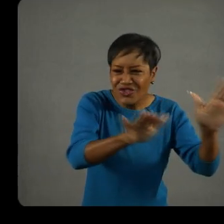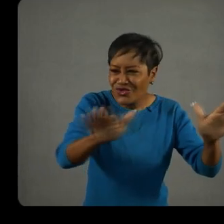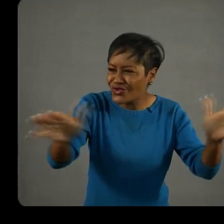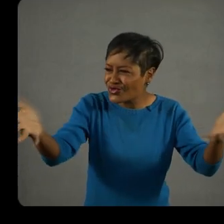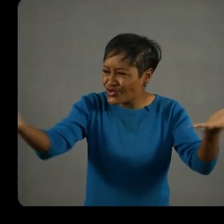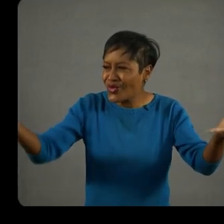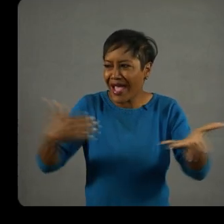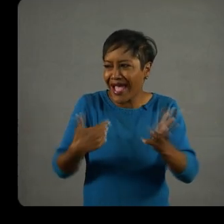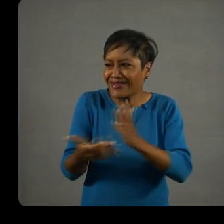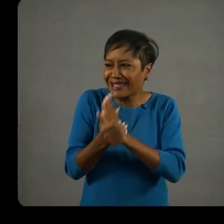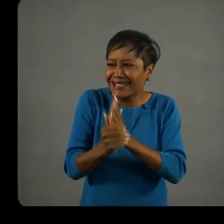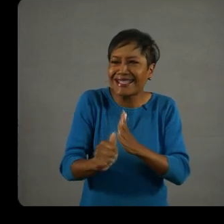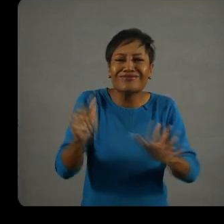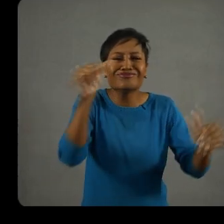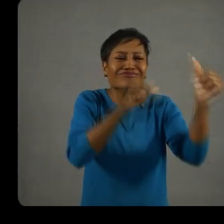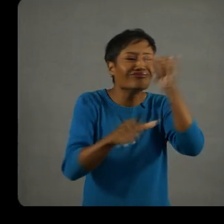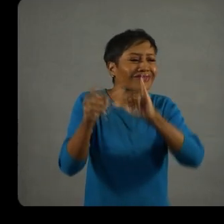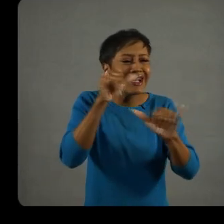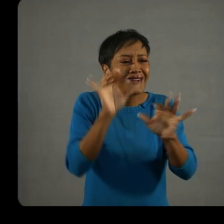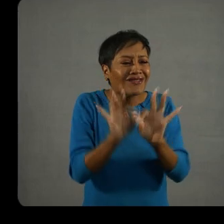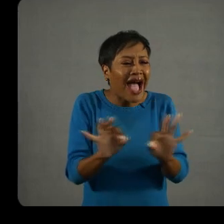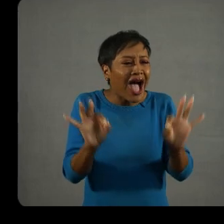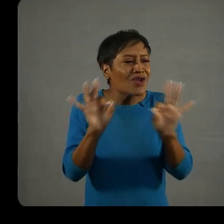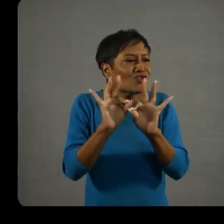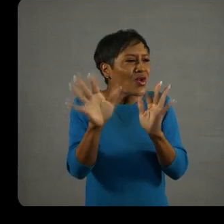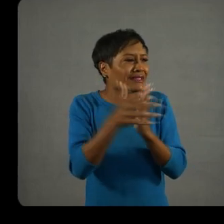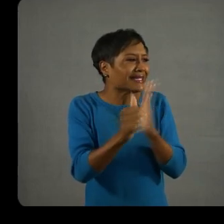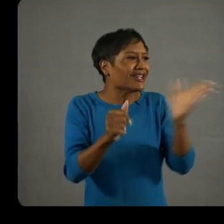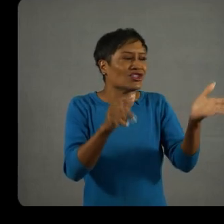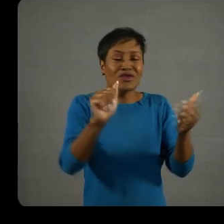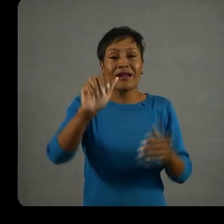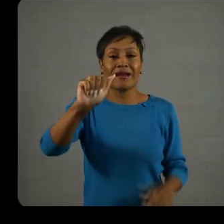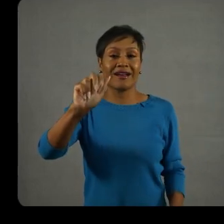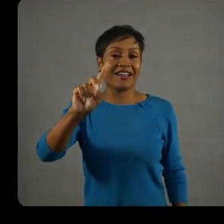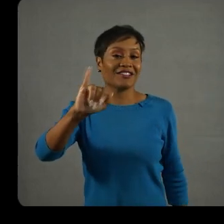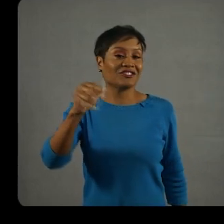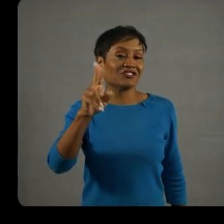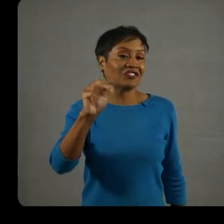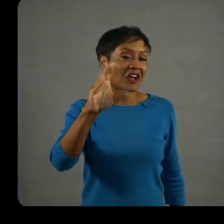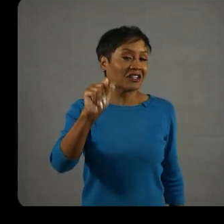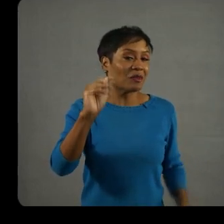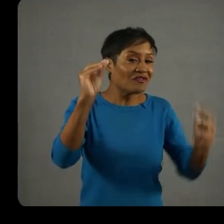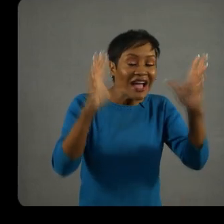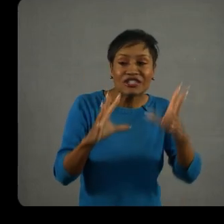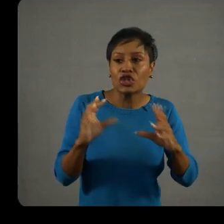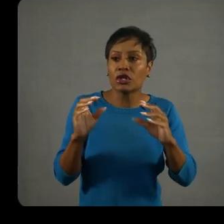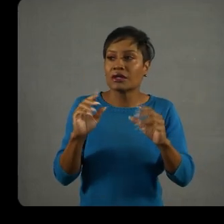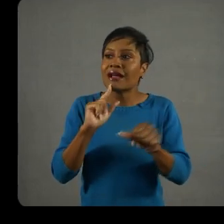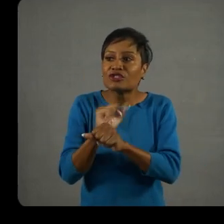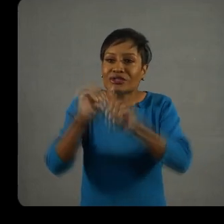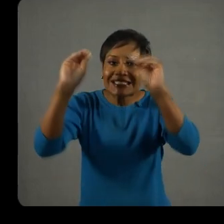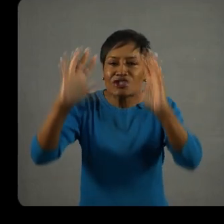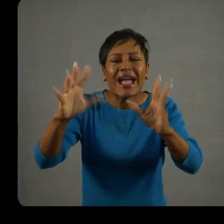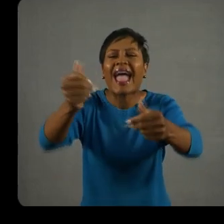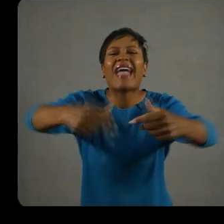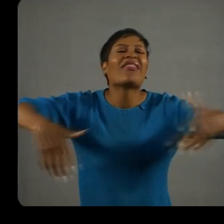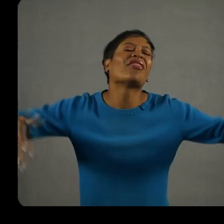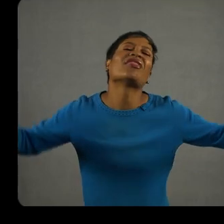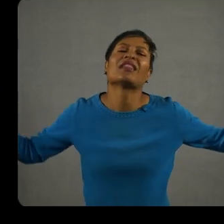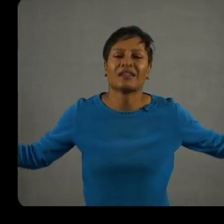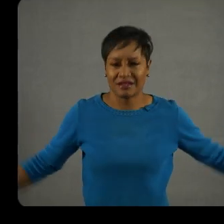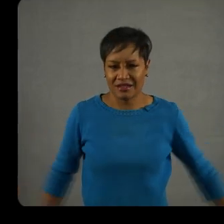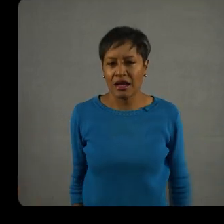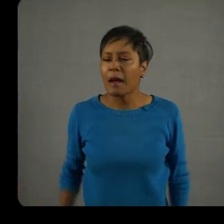has a skill set that is super valuable, and you could be an adjunct professor, or you could be a teacher, you could do anything. So